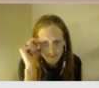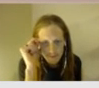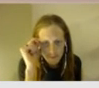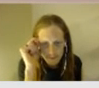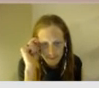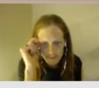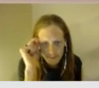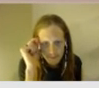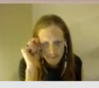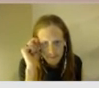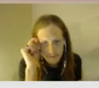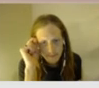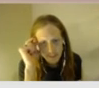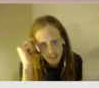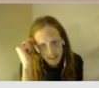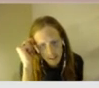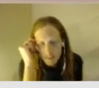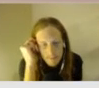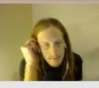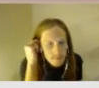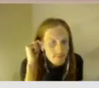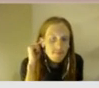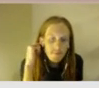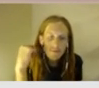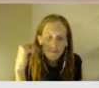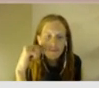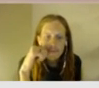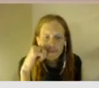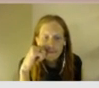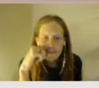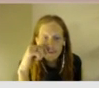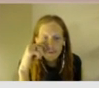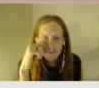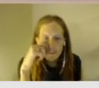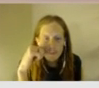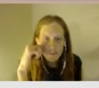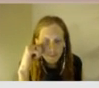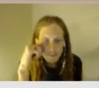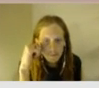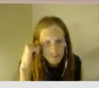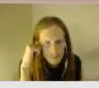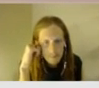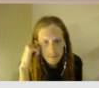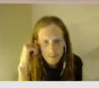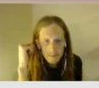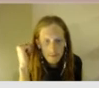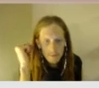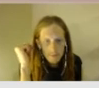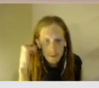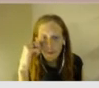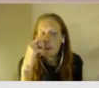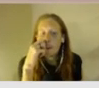the ability to print my work, I print my photos, and I know when people are going to be there, like if they go on Wednesdays